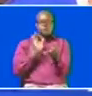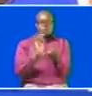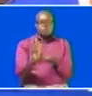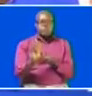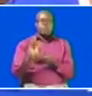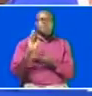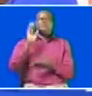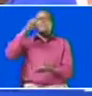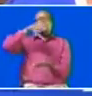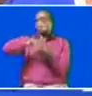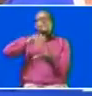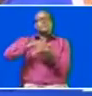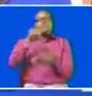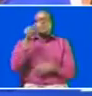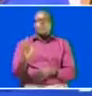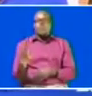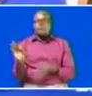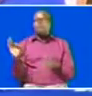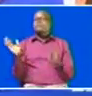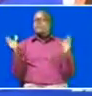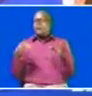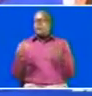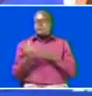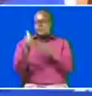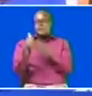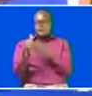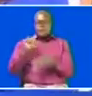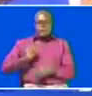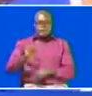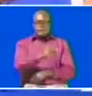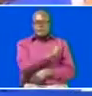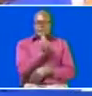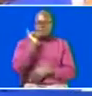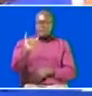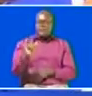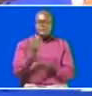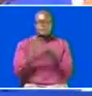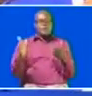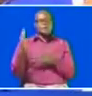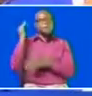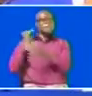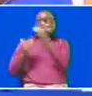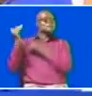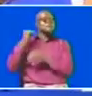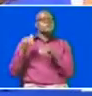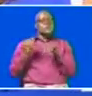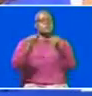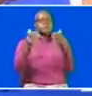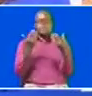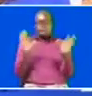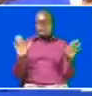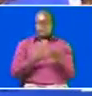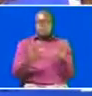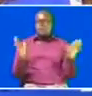the position of the minority leader in the Senate. That is now part of our history, and he has moved on. So let's